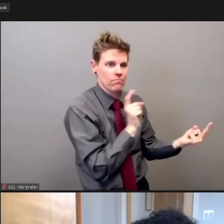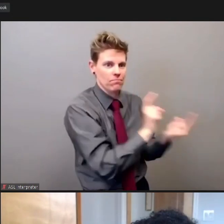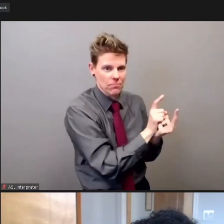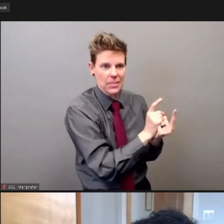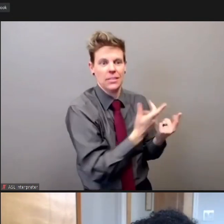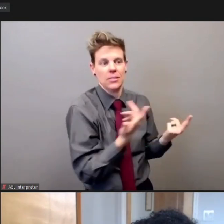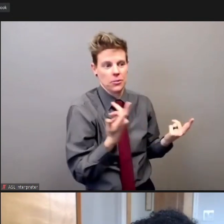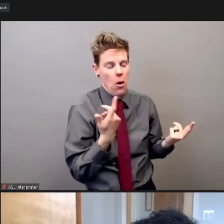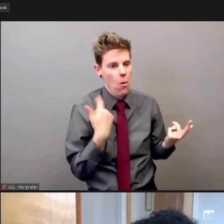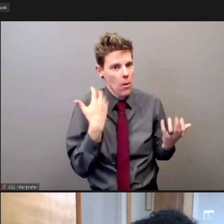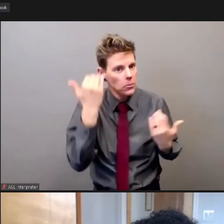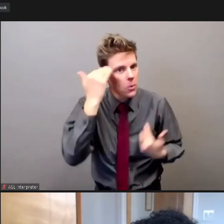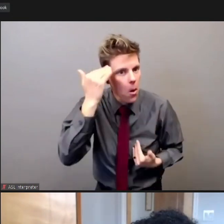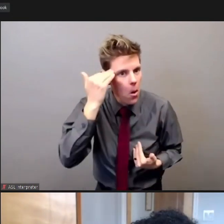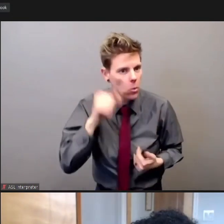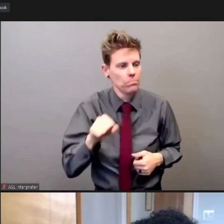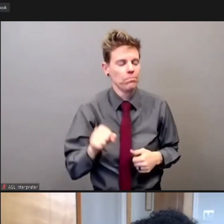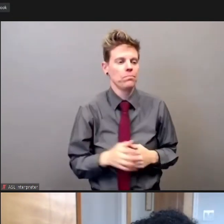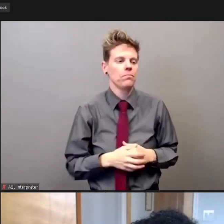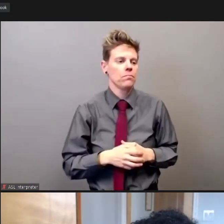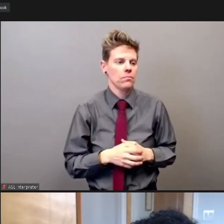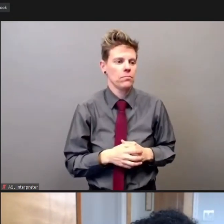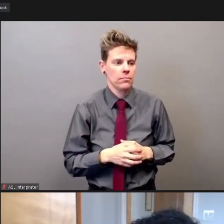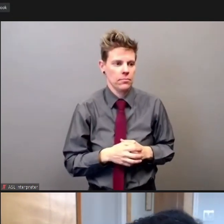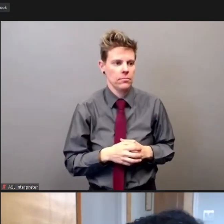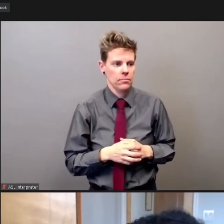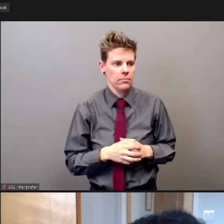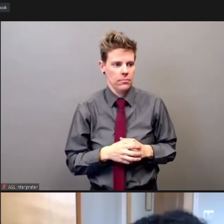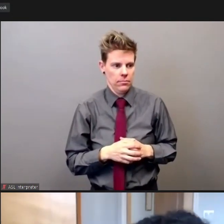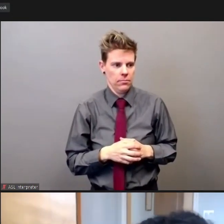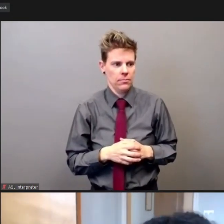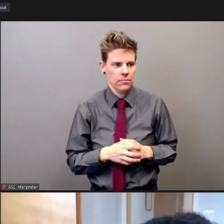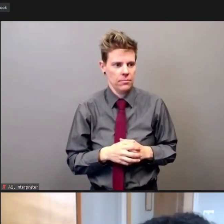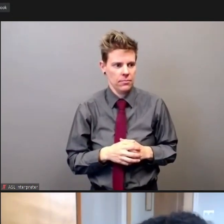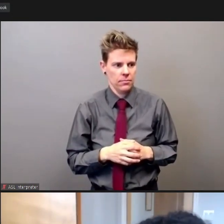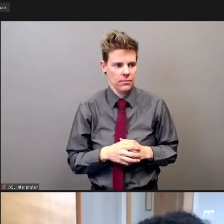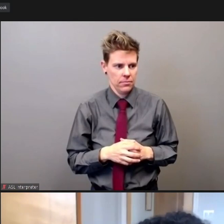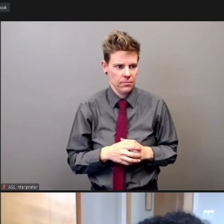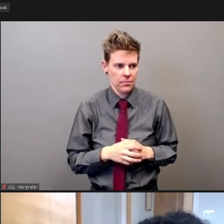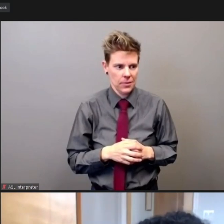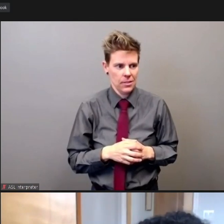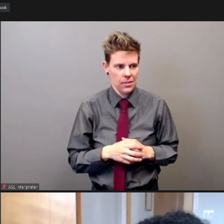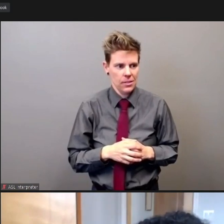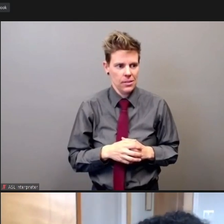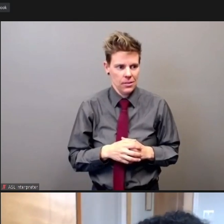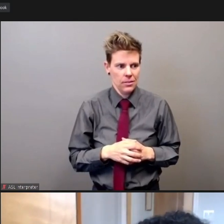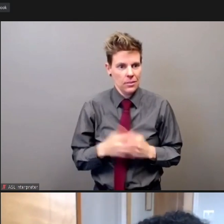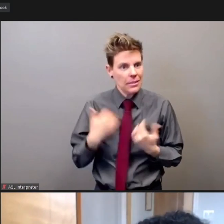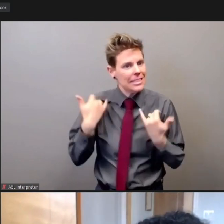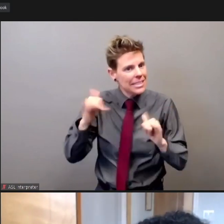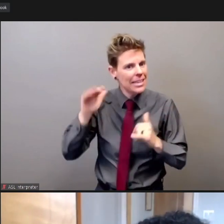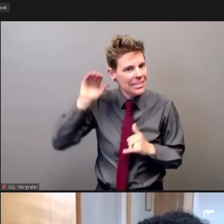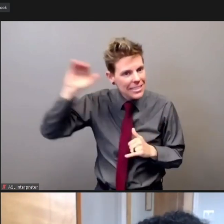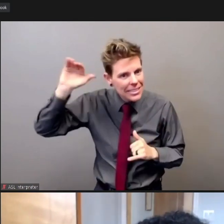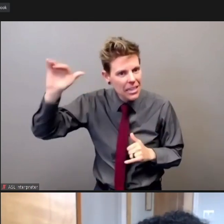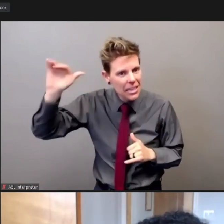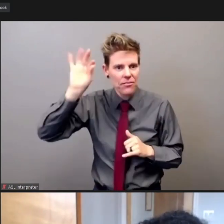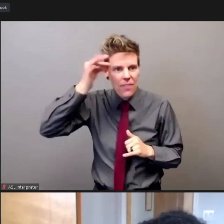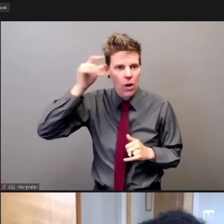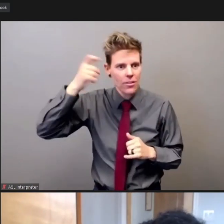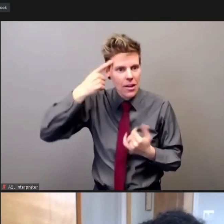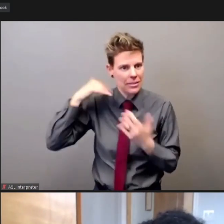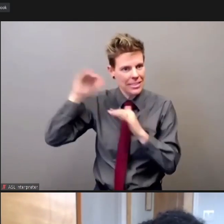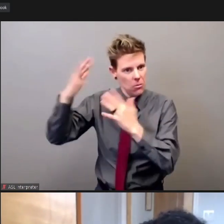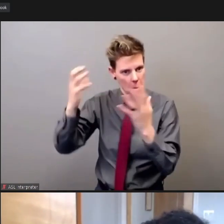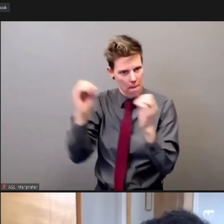that I'm going to continue to push the federal government to get right. I mean, interestingly enough, they want that information from